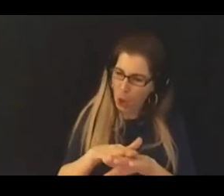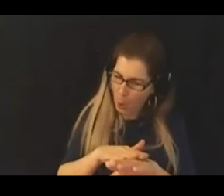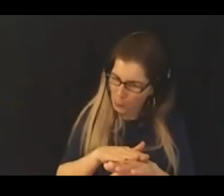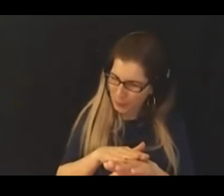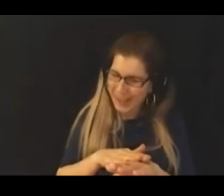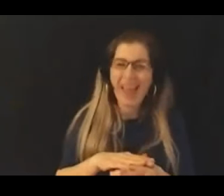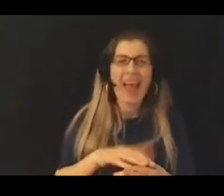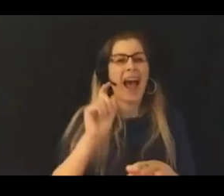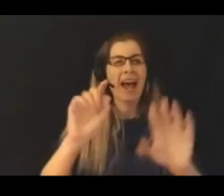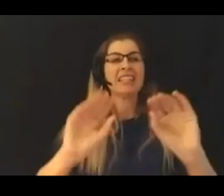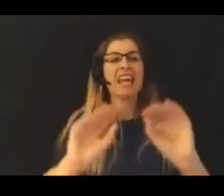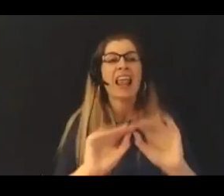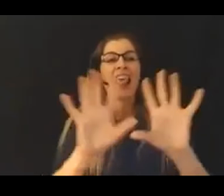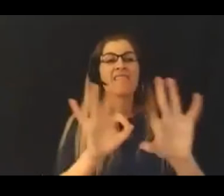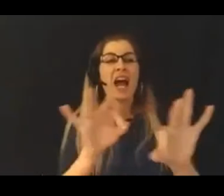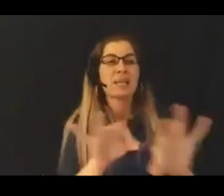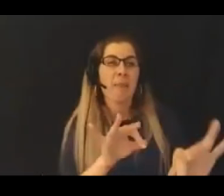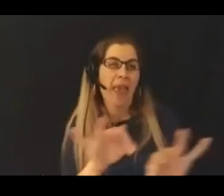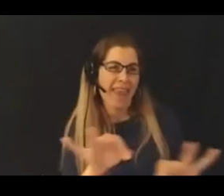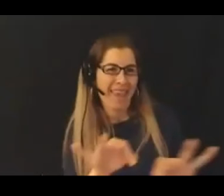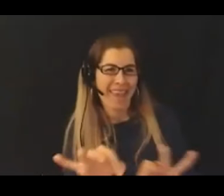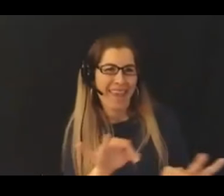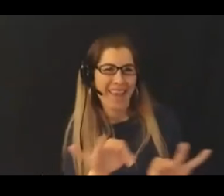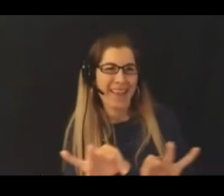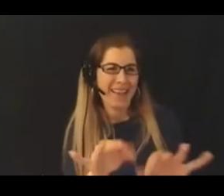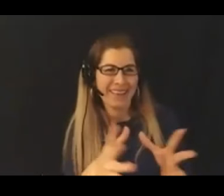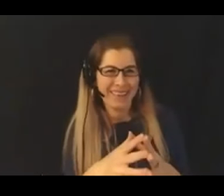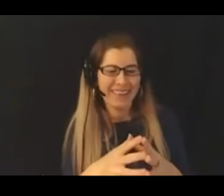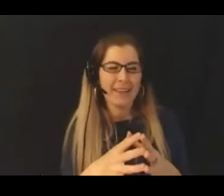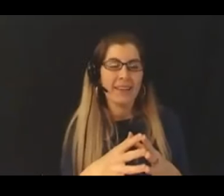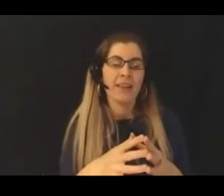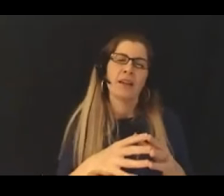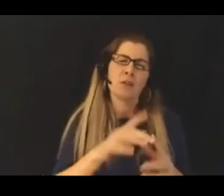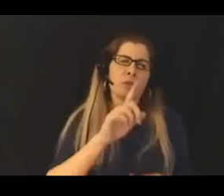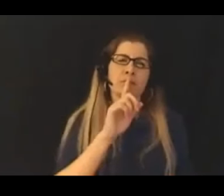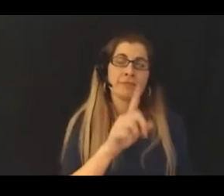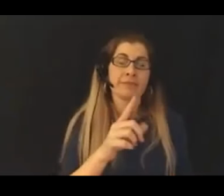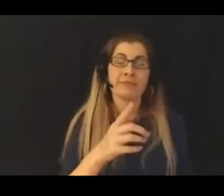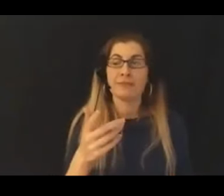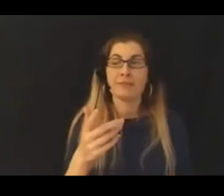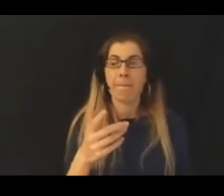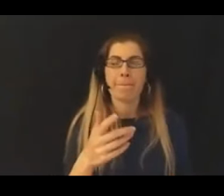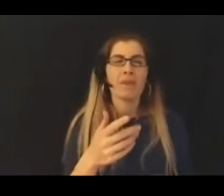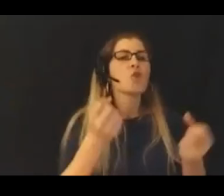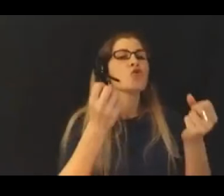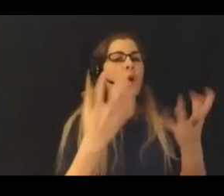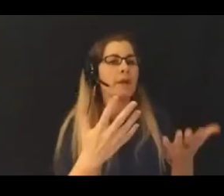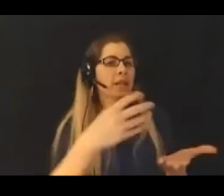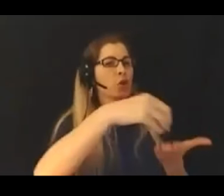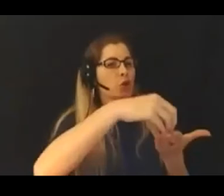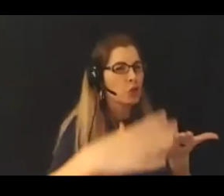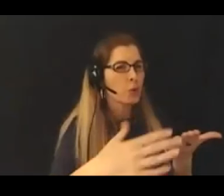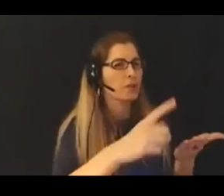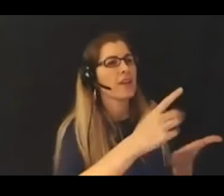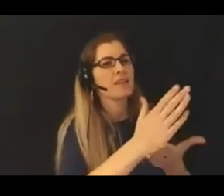my methods. And I think just in general in this online format, because there are so many different types of learners, learning